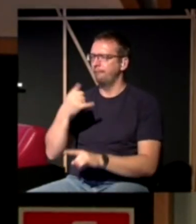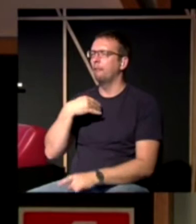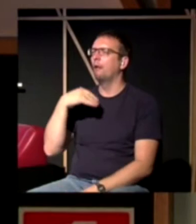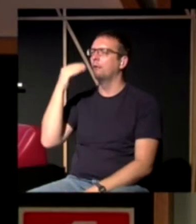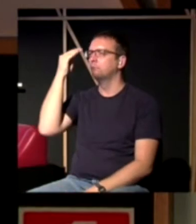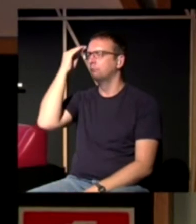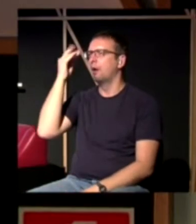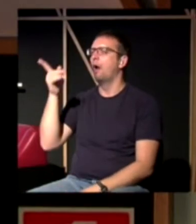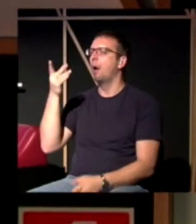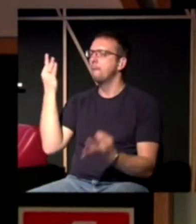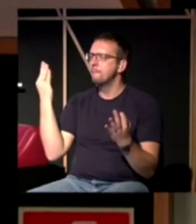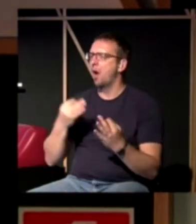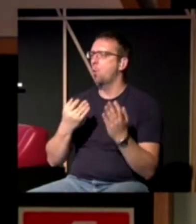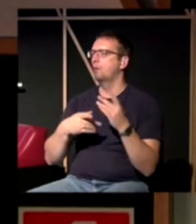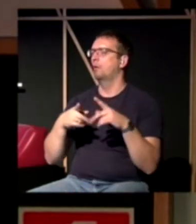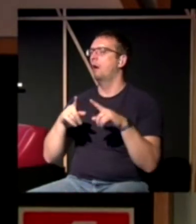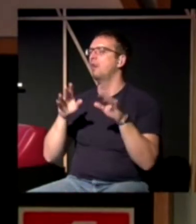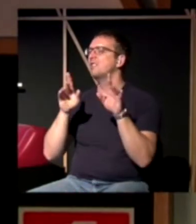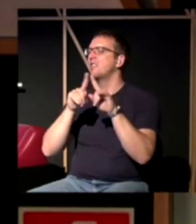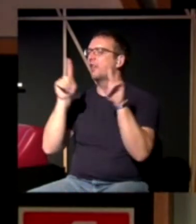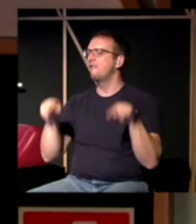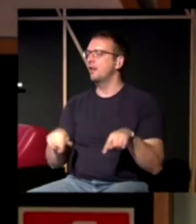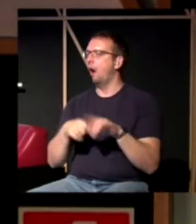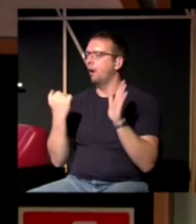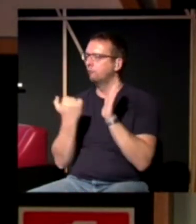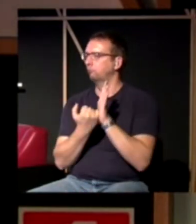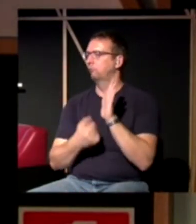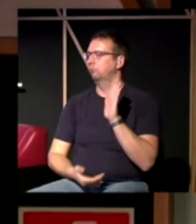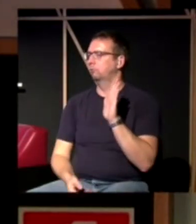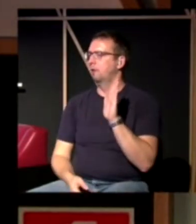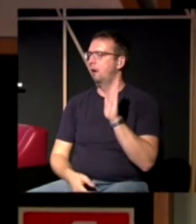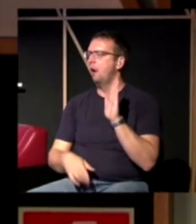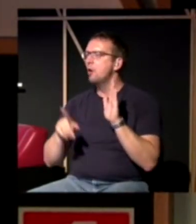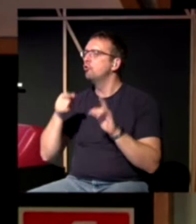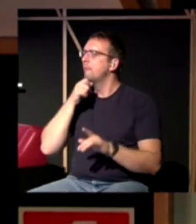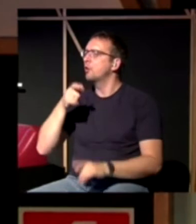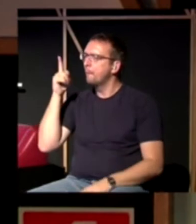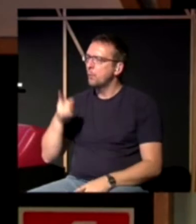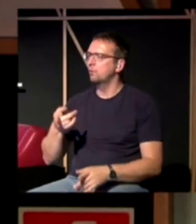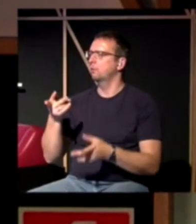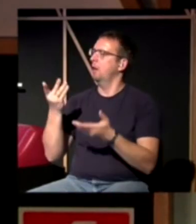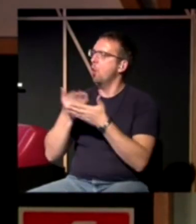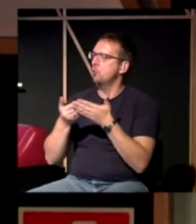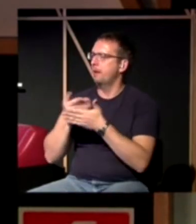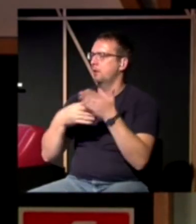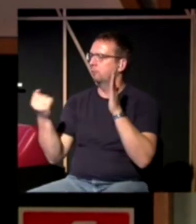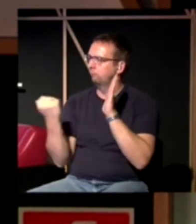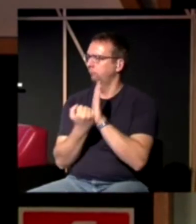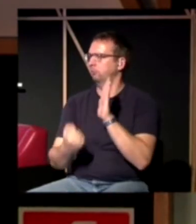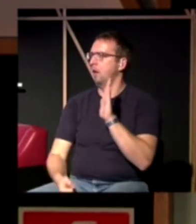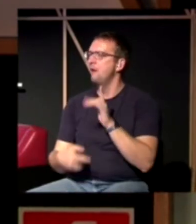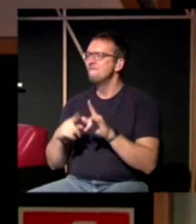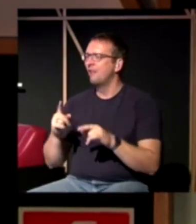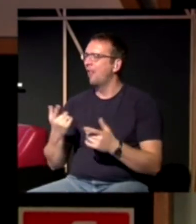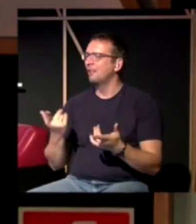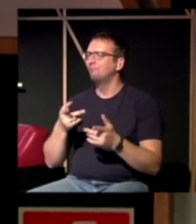of commentary. We established the CAFE Audio-descriptive Commentary Training Network and Programme with trainers and commentators that